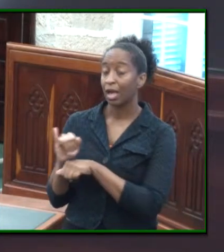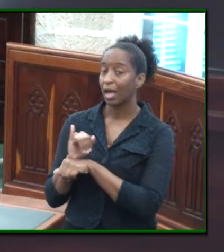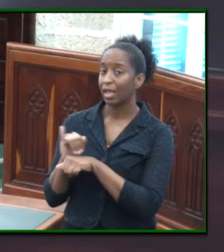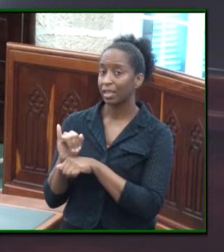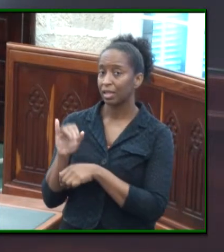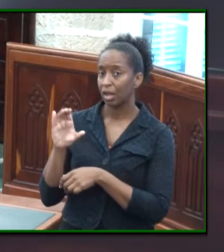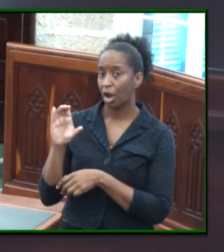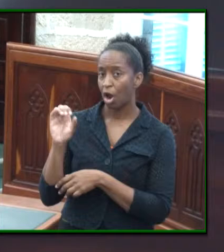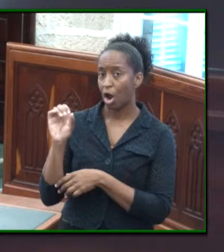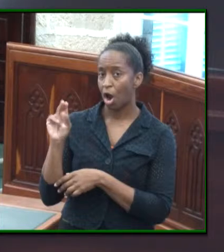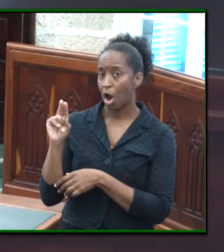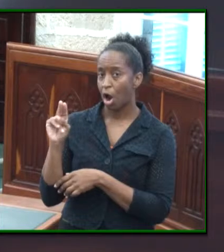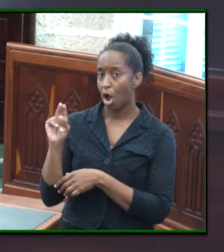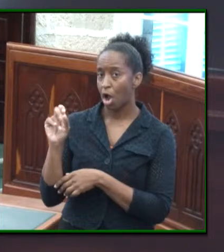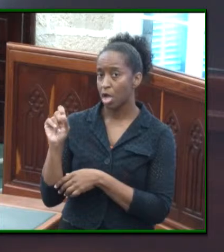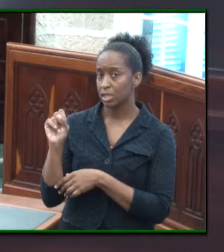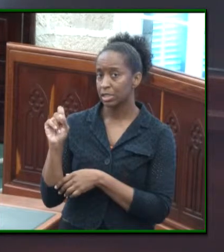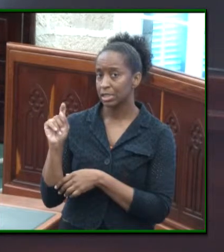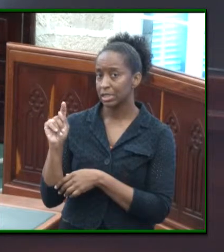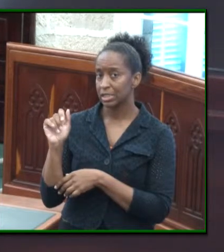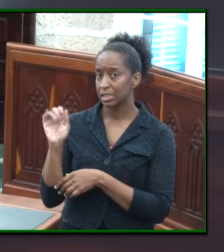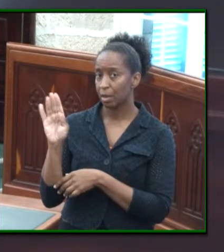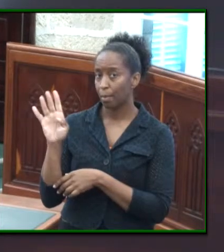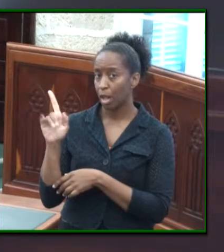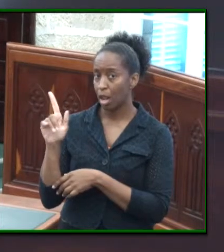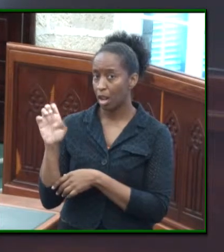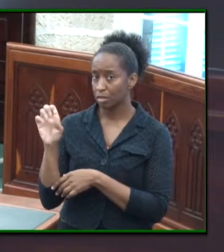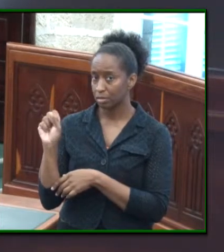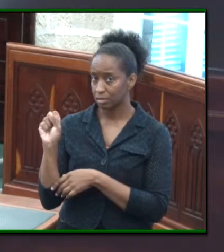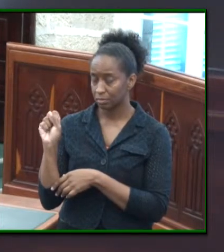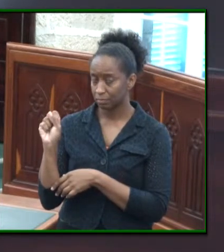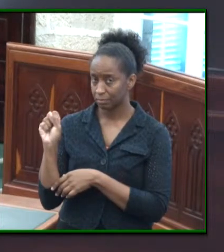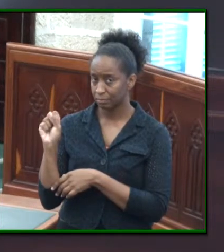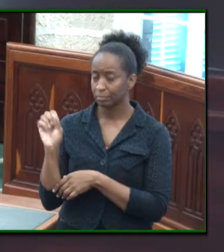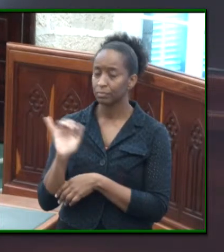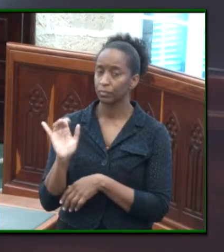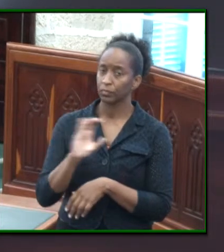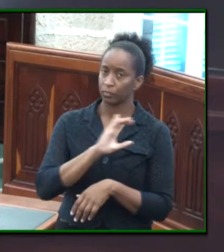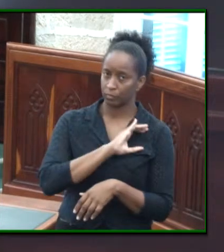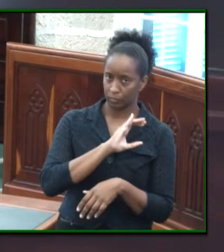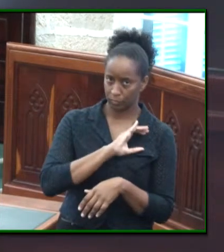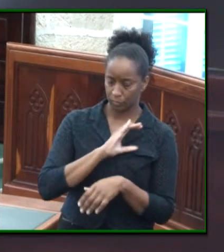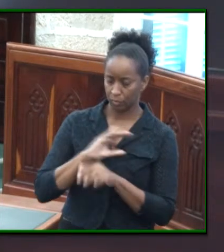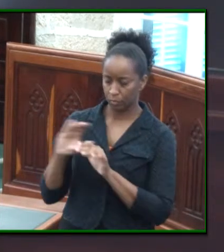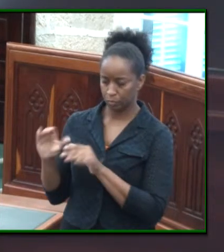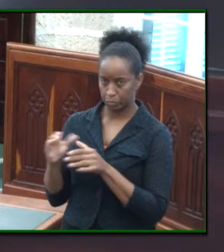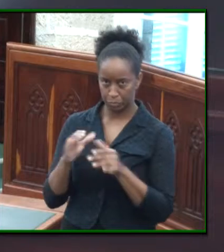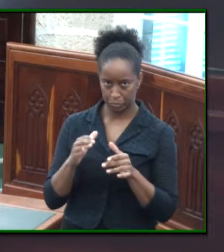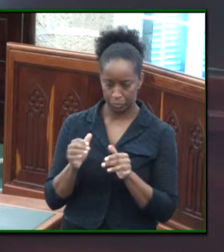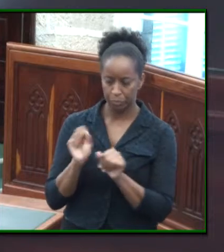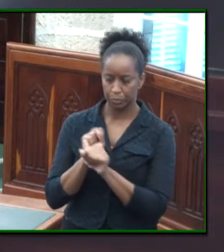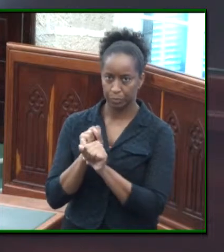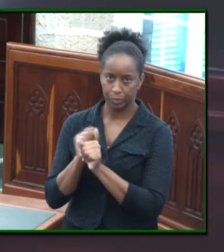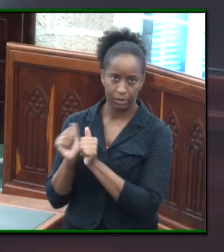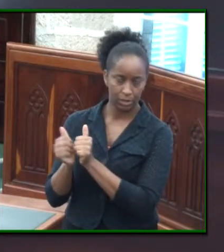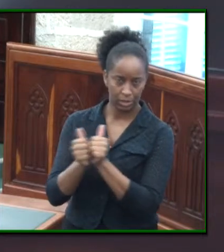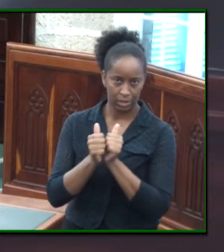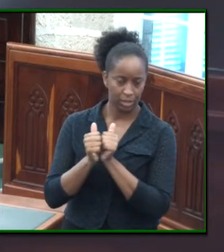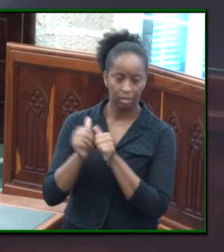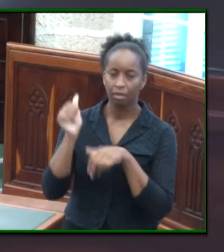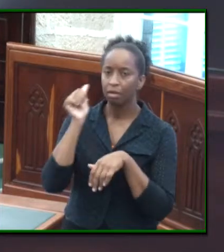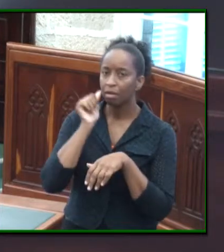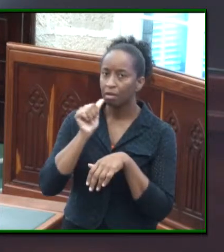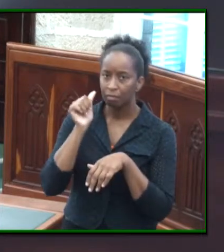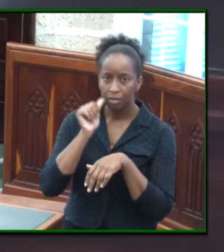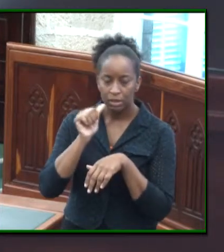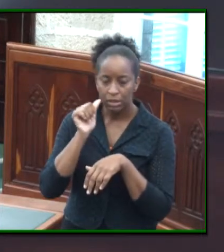from 9 p.m. until 5 a.m. every night except Sunday.